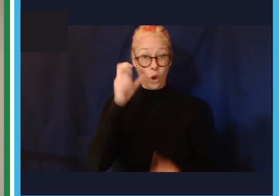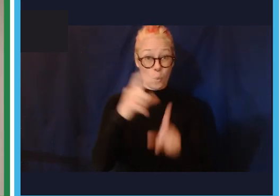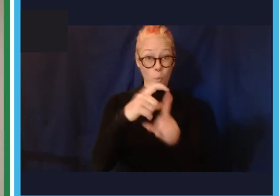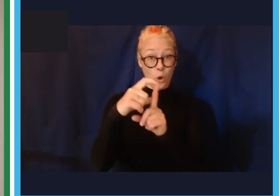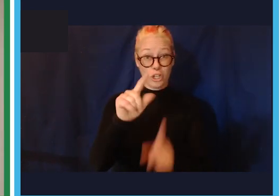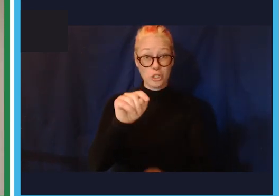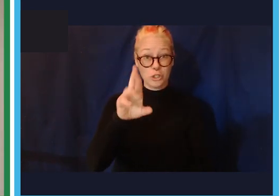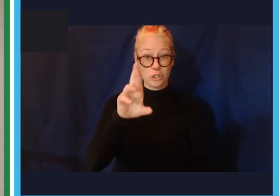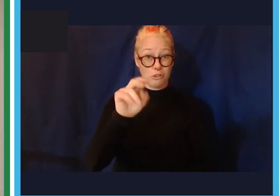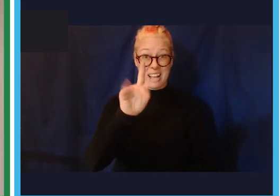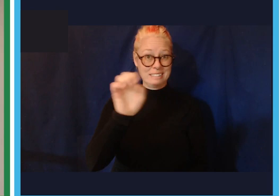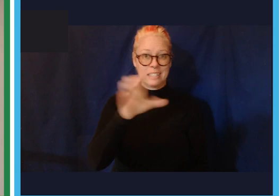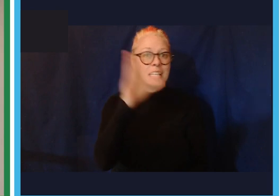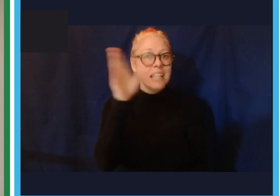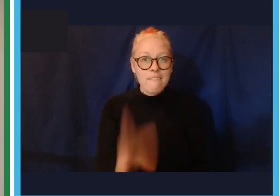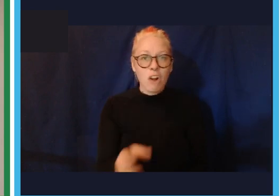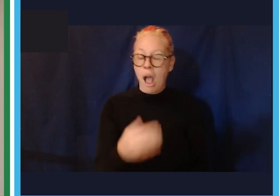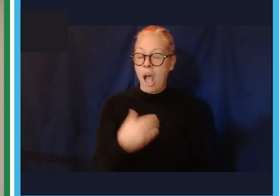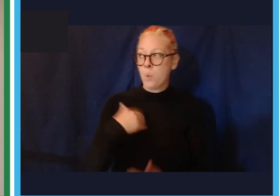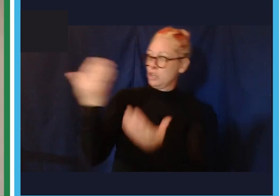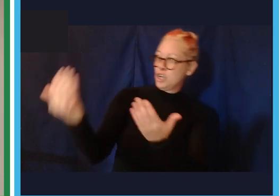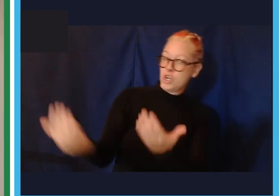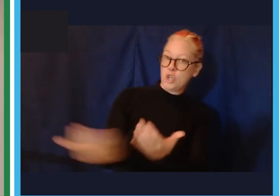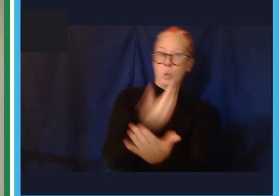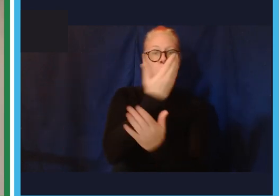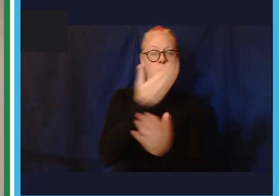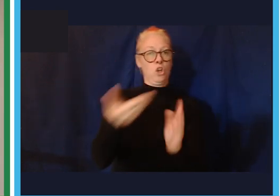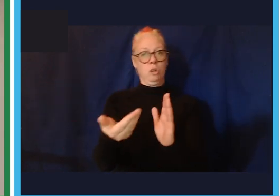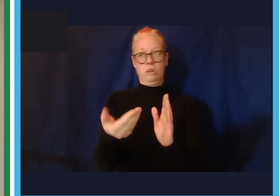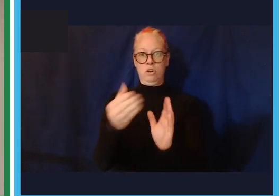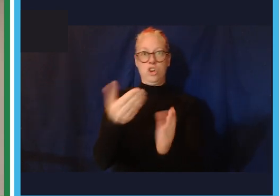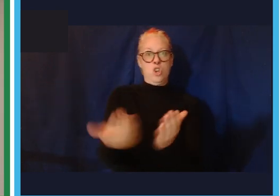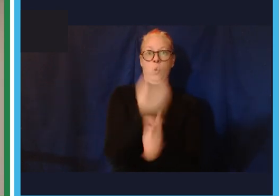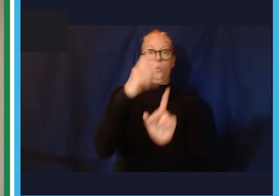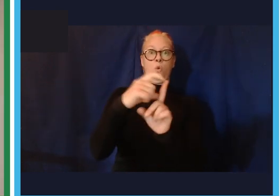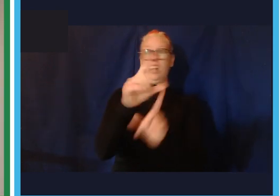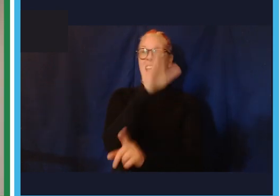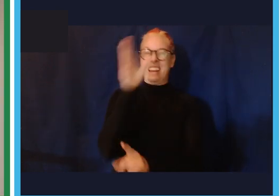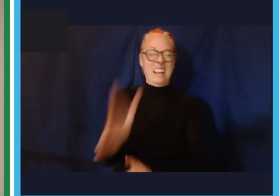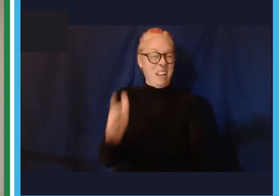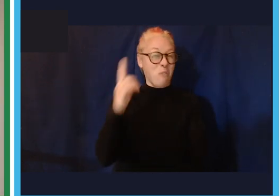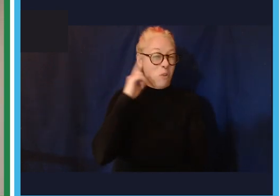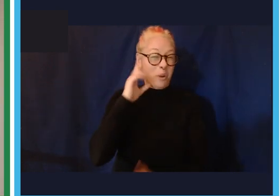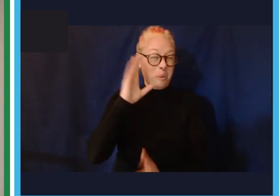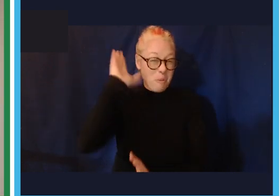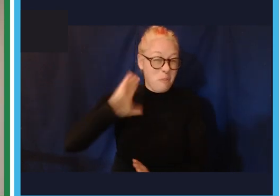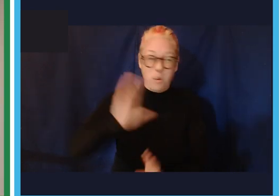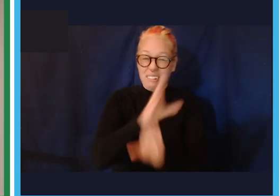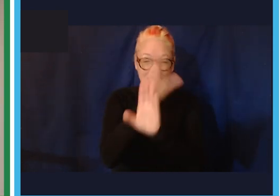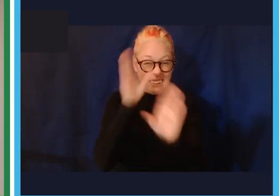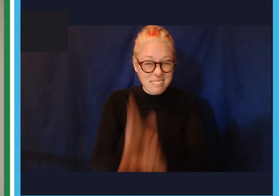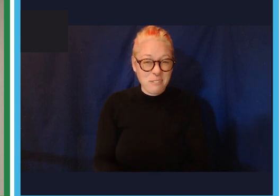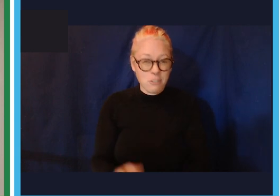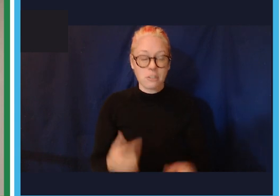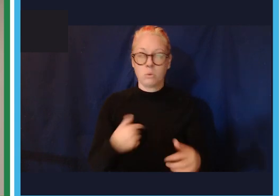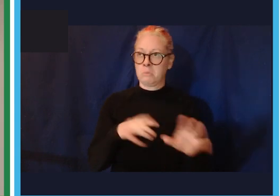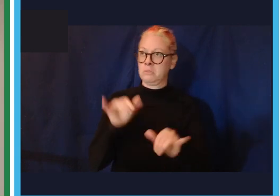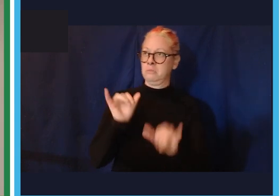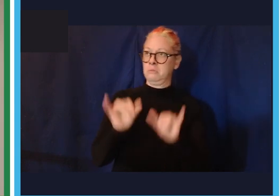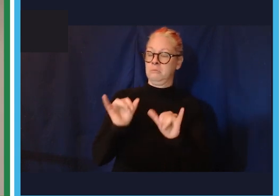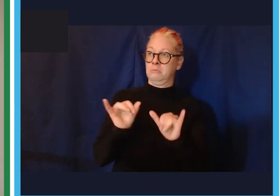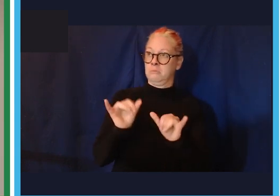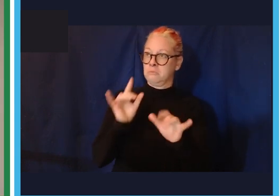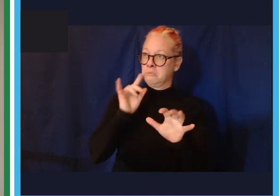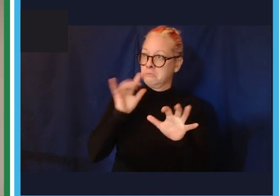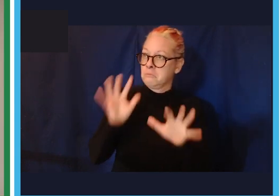immediate initial fear about what that meant and how serious was it. And then I learned, oh, no, it's okay. It's not, you know, it's not fatal. It's not like that.